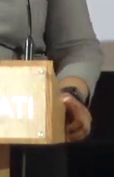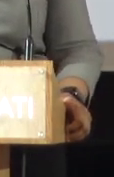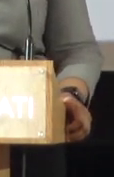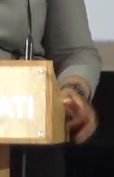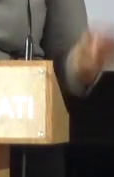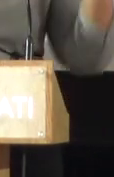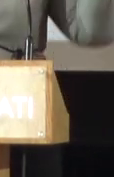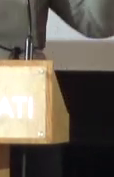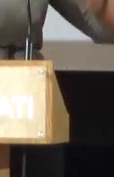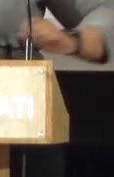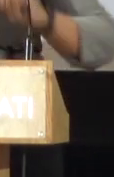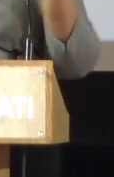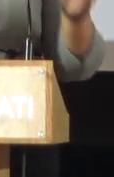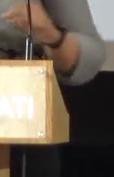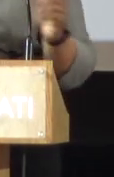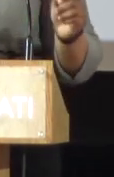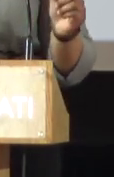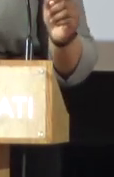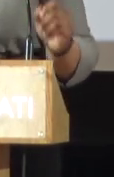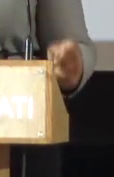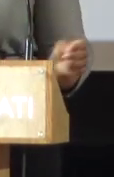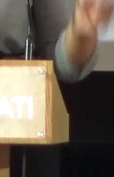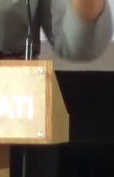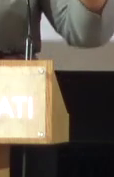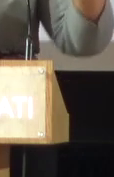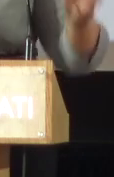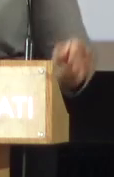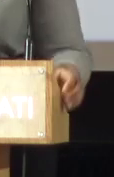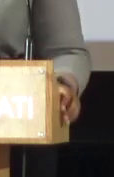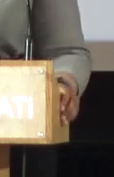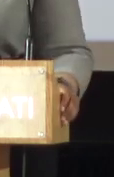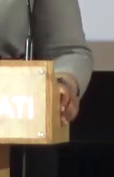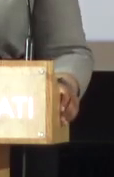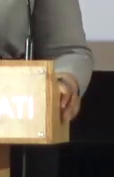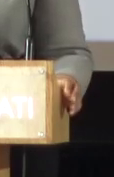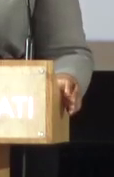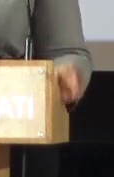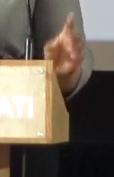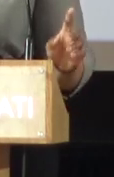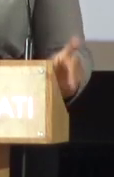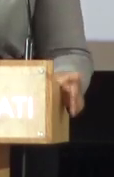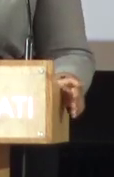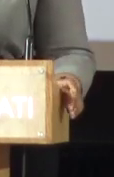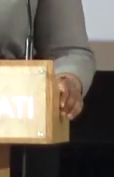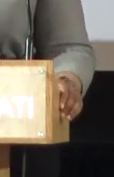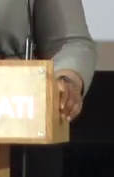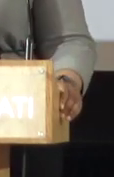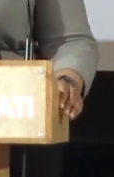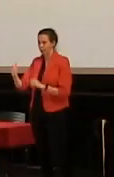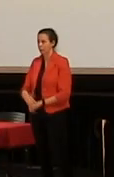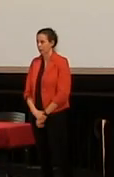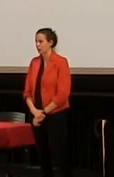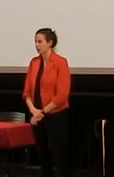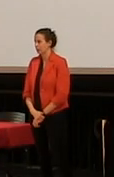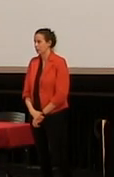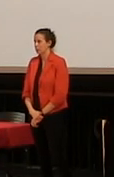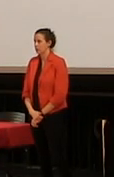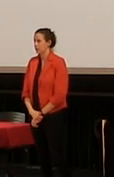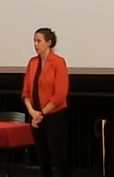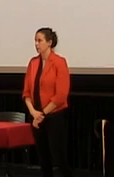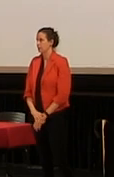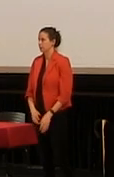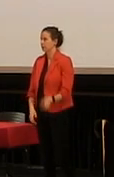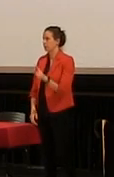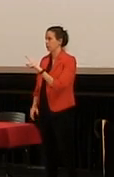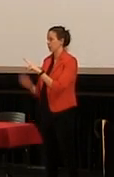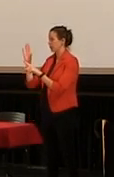bit more about the program. So we're trying all different types of things, and I'll talk a little bit more about some other engagement activities in a bit. So